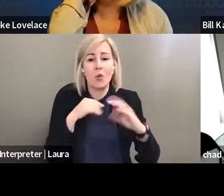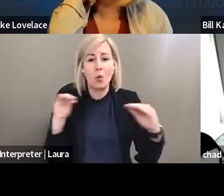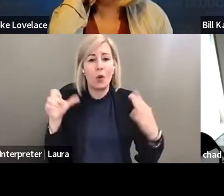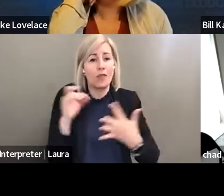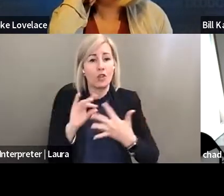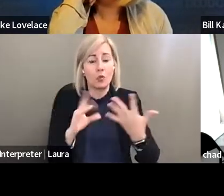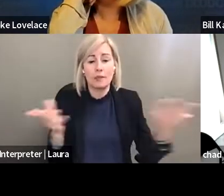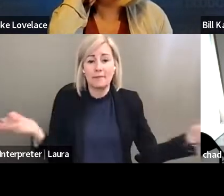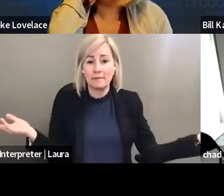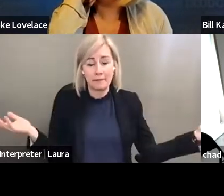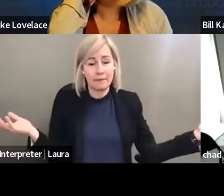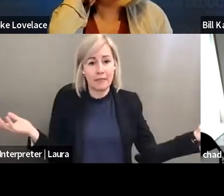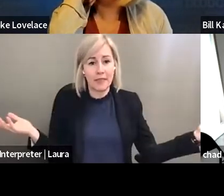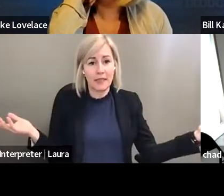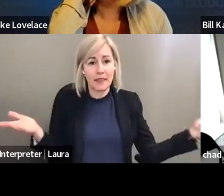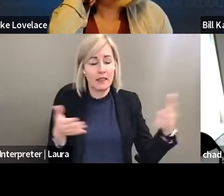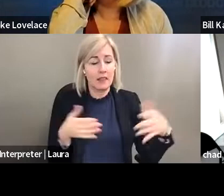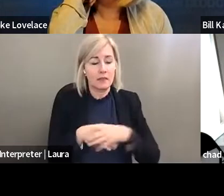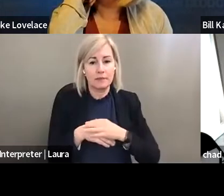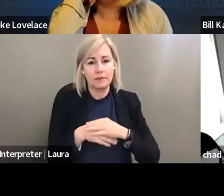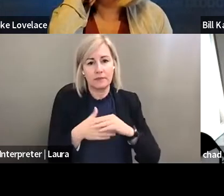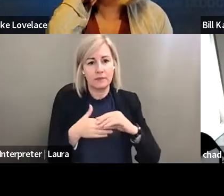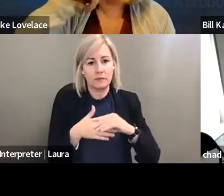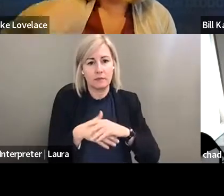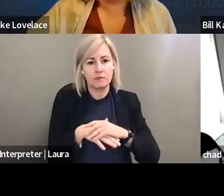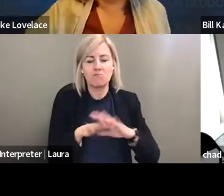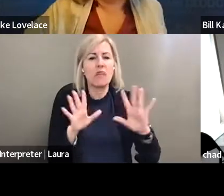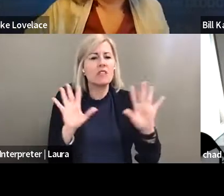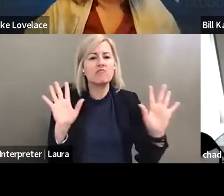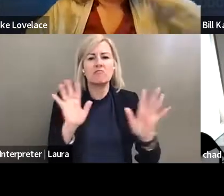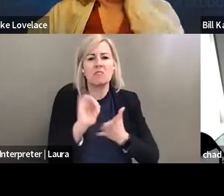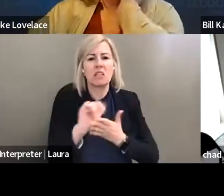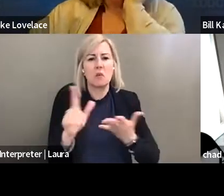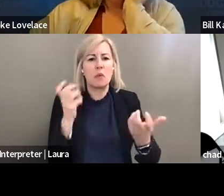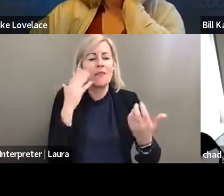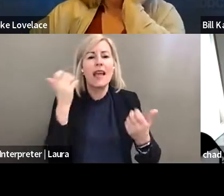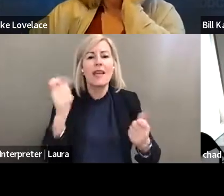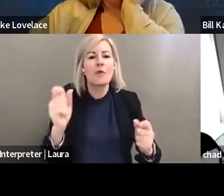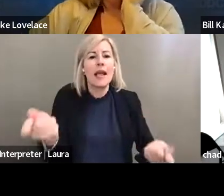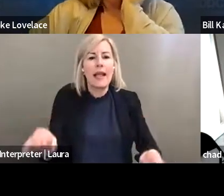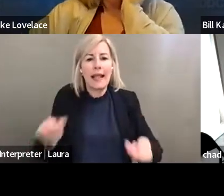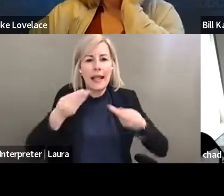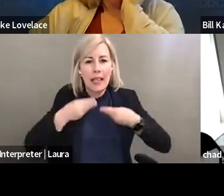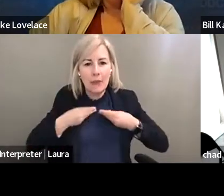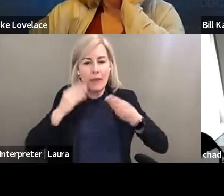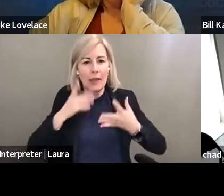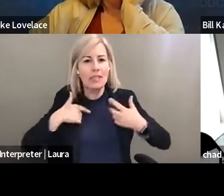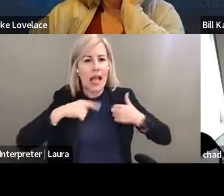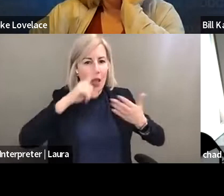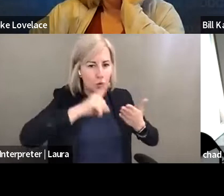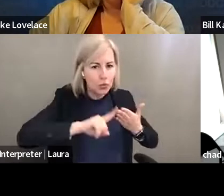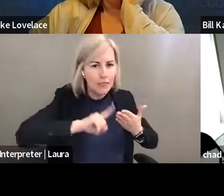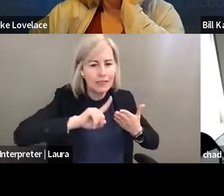think that. I mean, they let my case manager. I mean, so again, that's all I want to know. If anyone can give me any information on that, I will do the